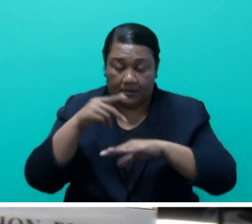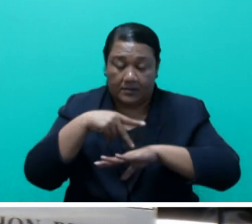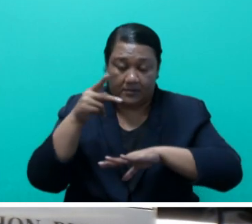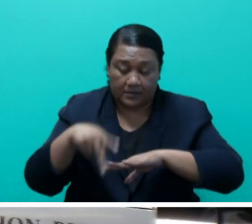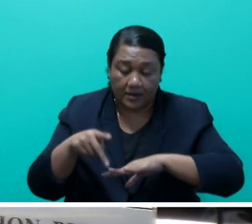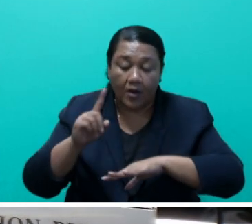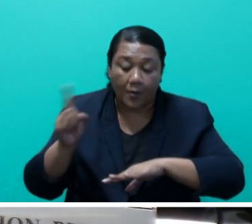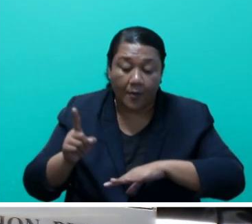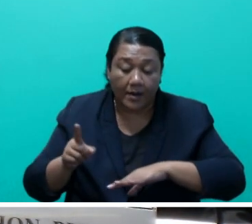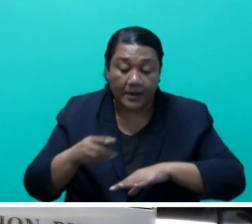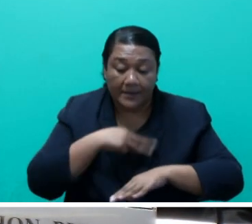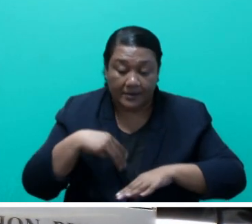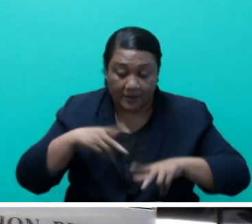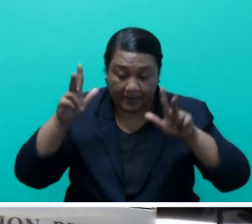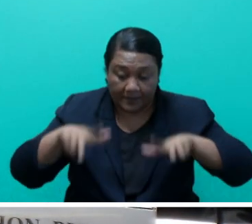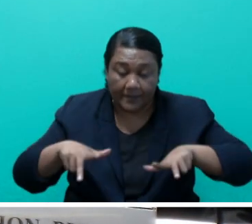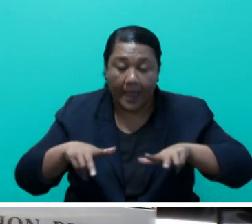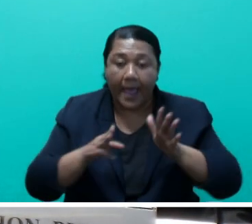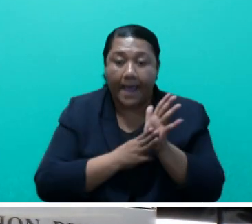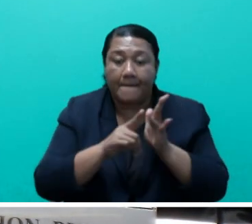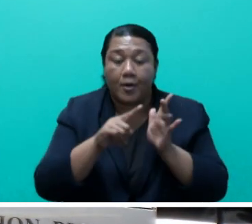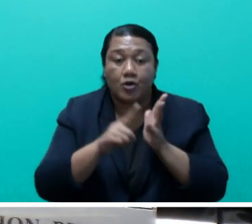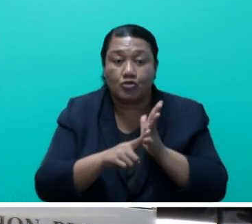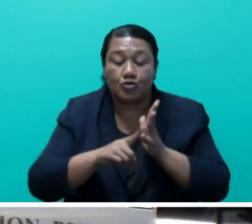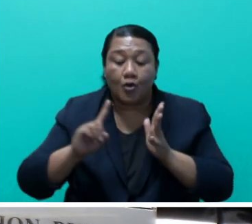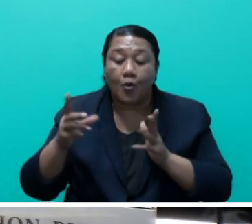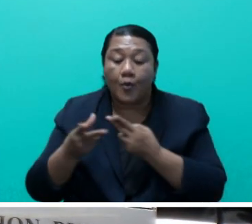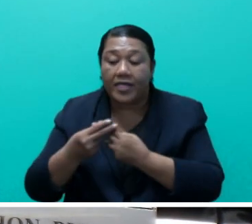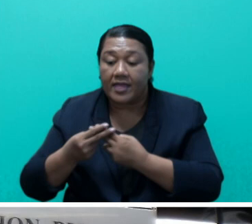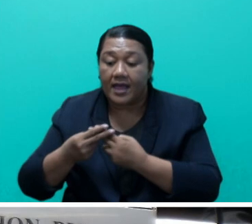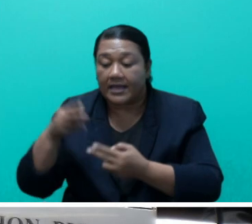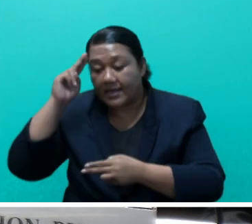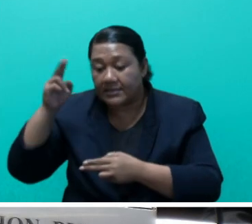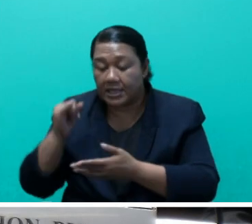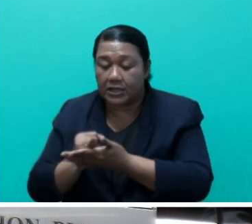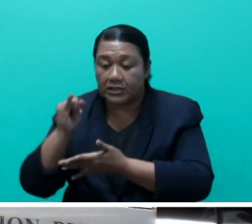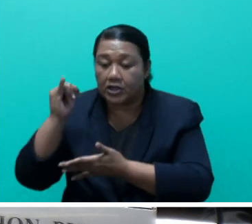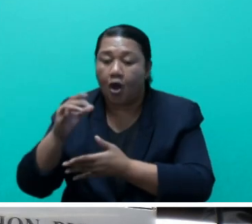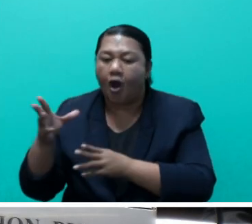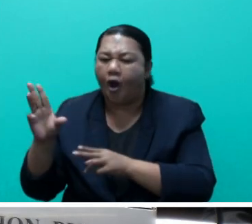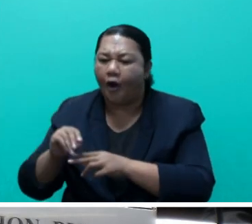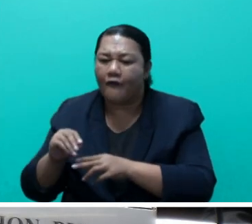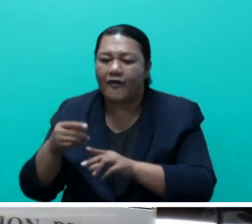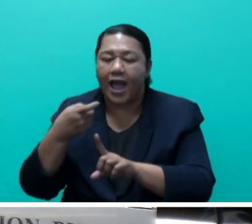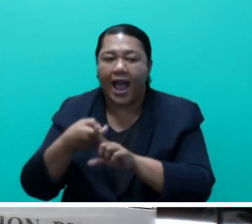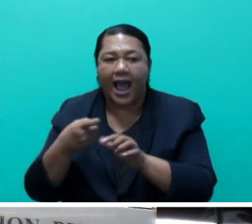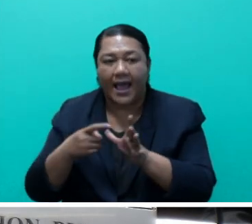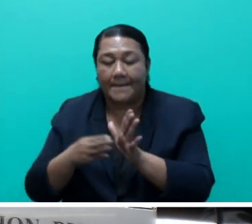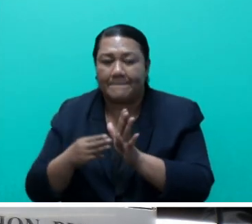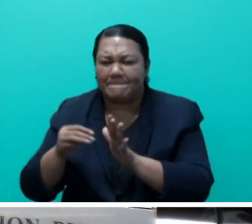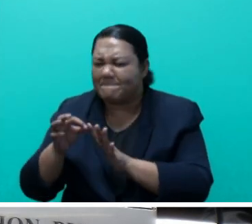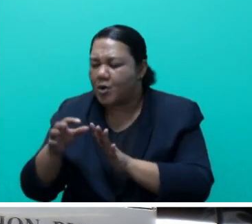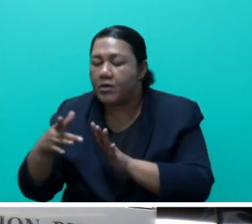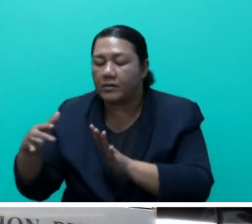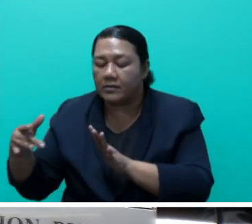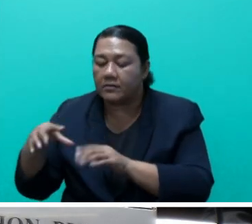signed a memorandum of understanding with the National Institute of Kanpur to acquire the benefits from the